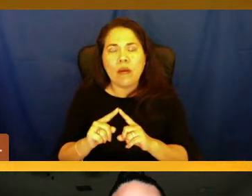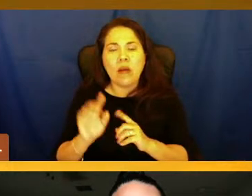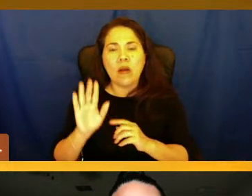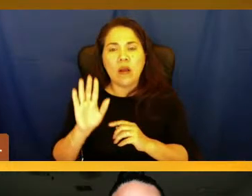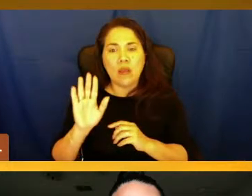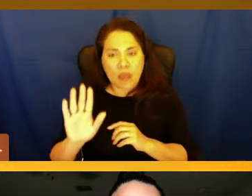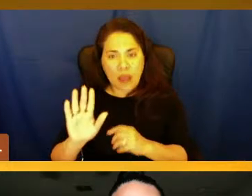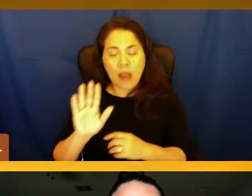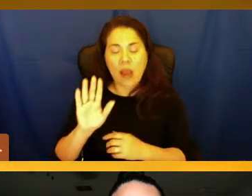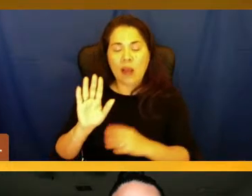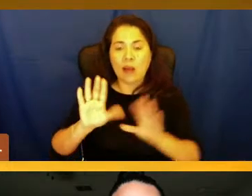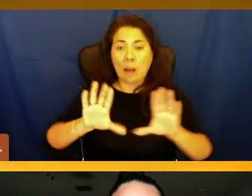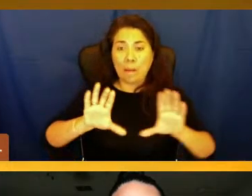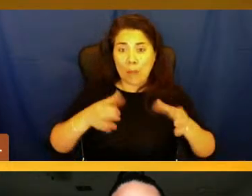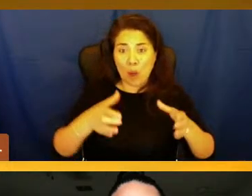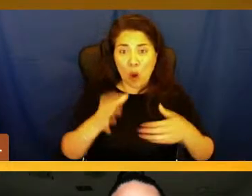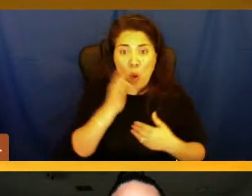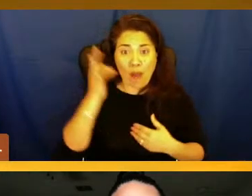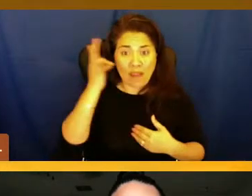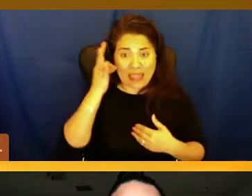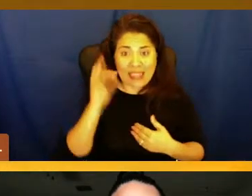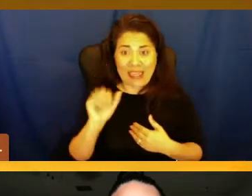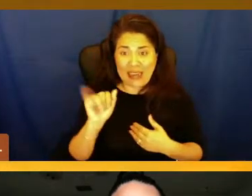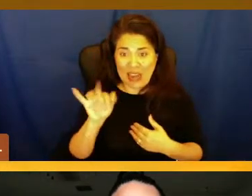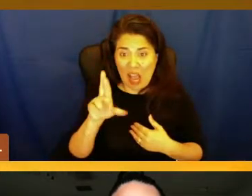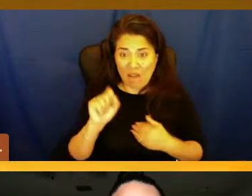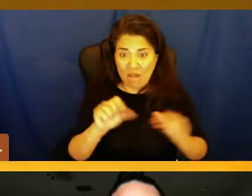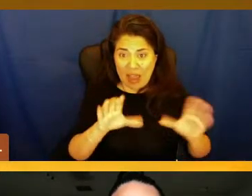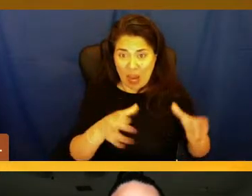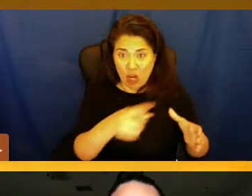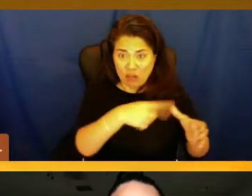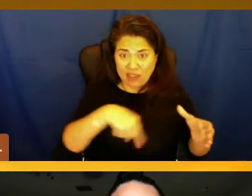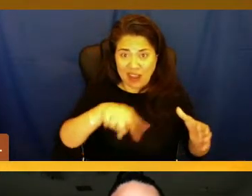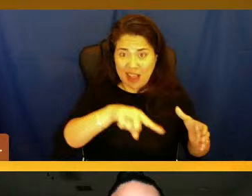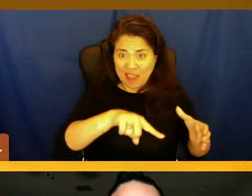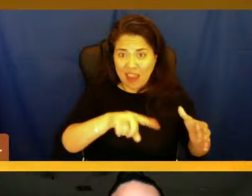Bureau of Indian Affairs removed the